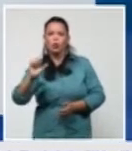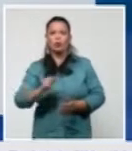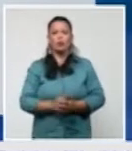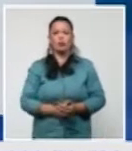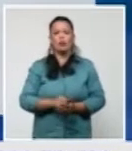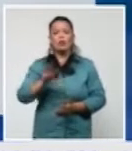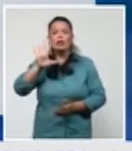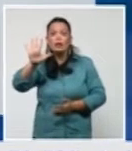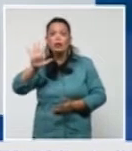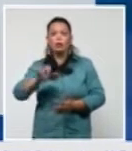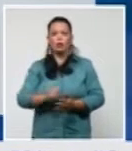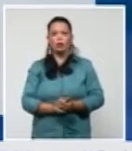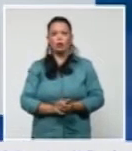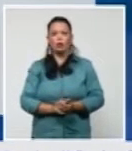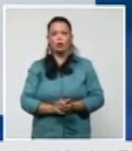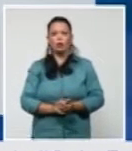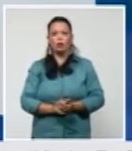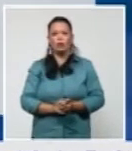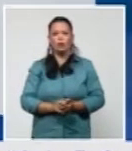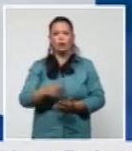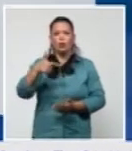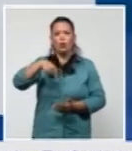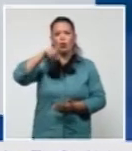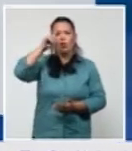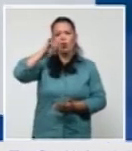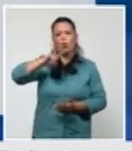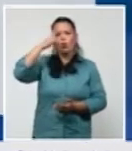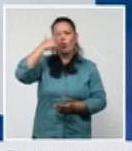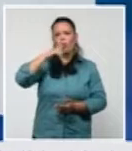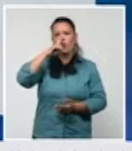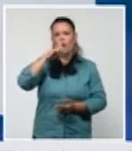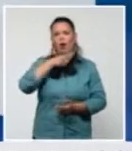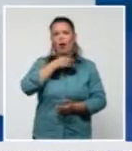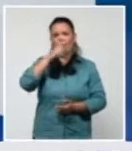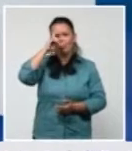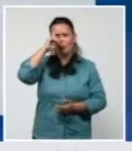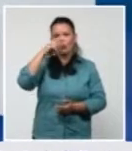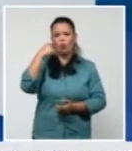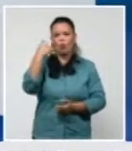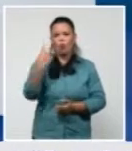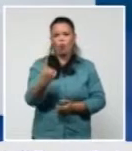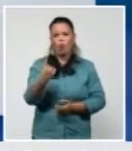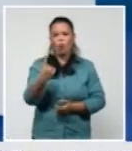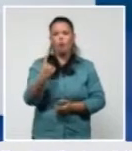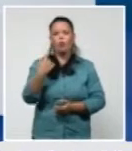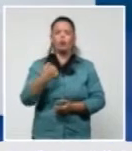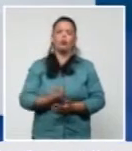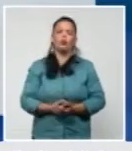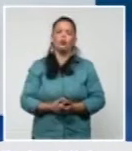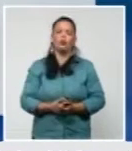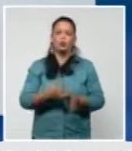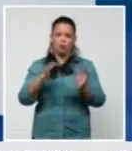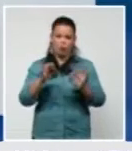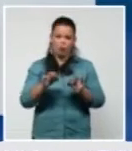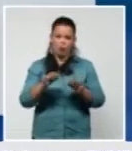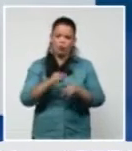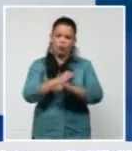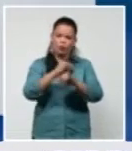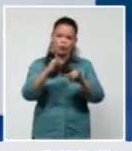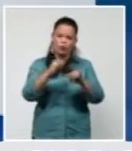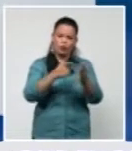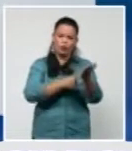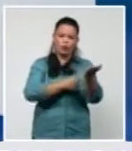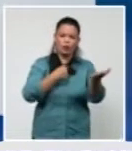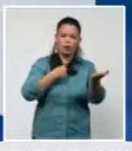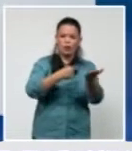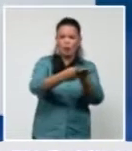5, Sandino 11, and Guane with 1 case. Yesterday, 3 cases were diagnosed in Havana,